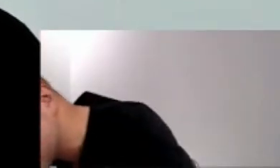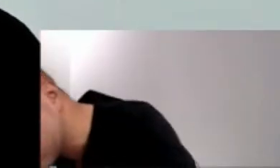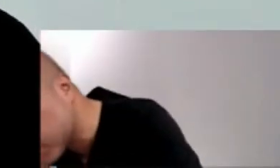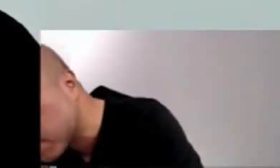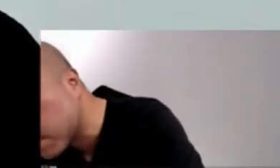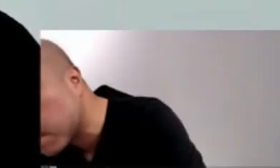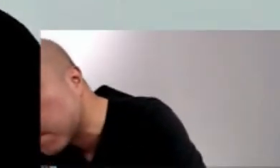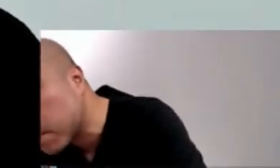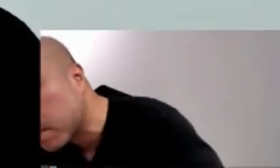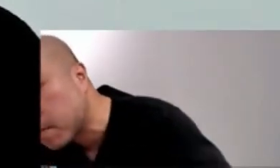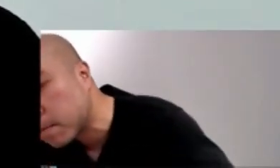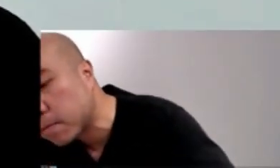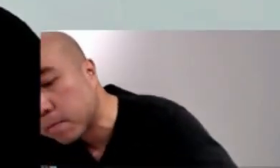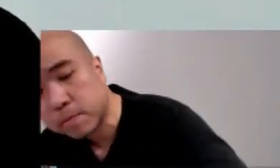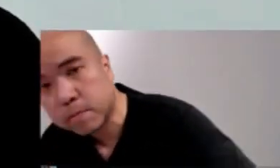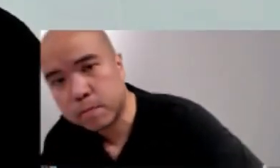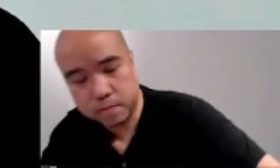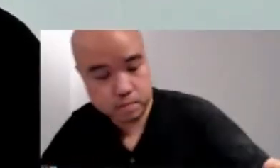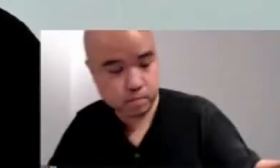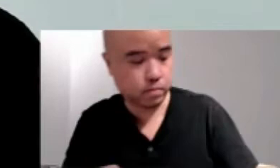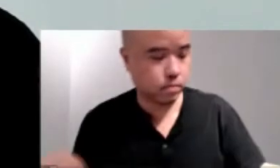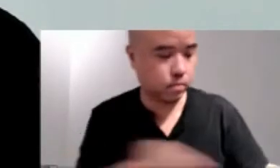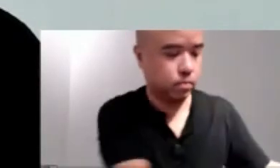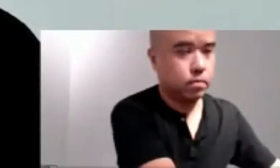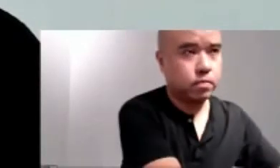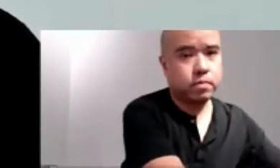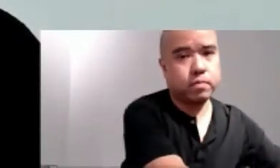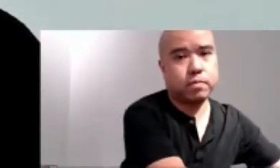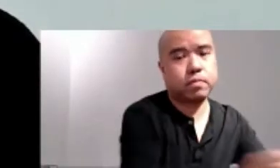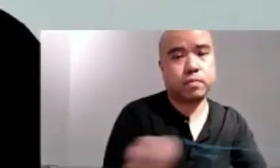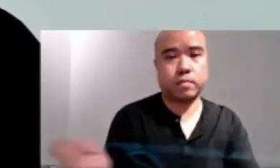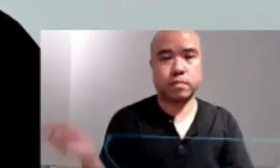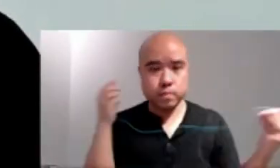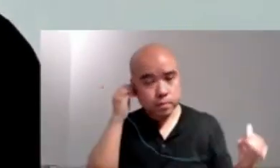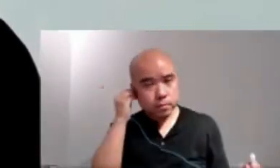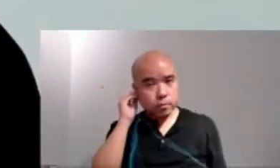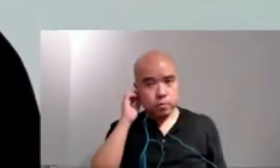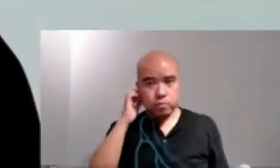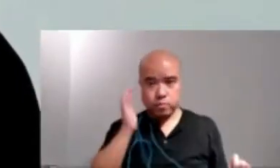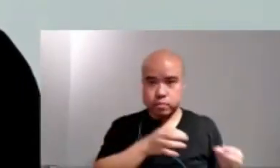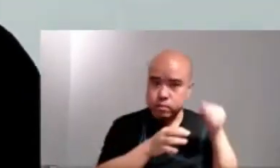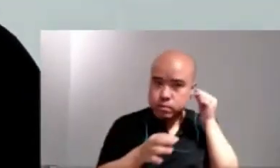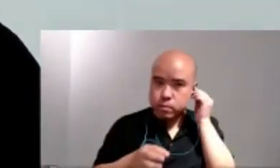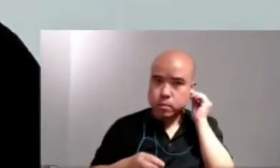learn from each other.And from now, I'm going to talk about our